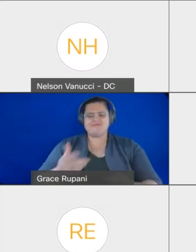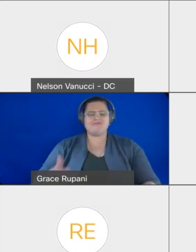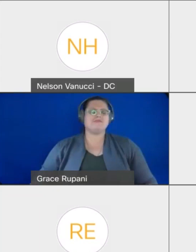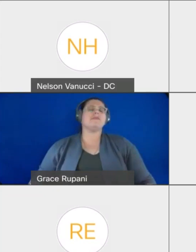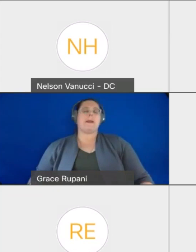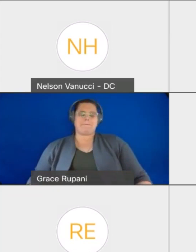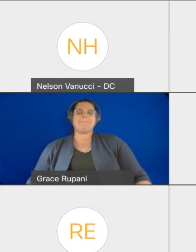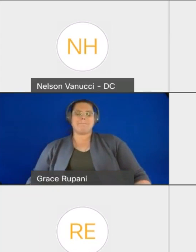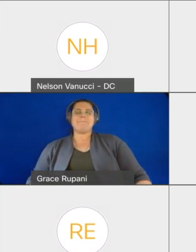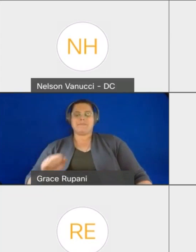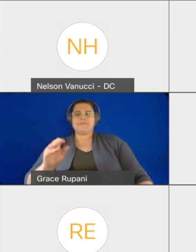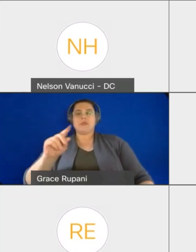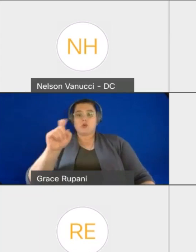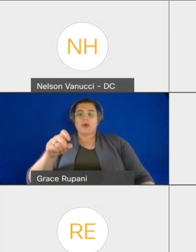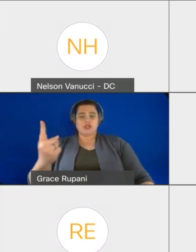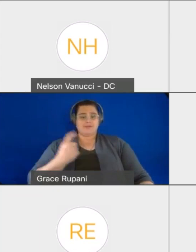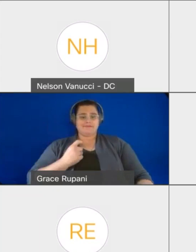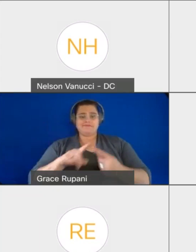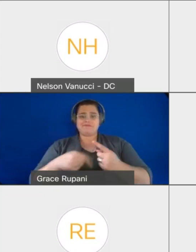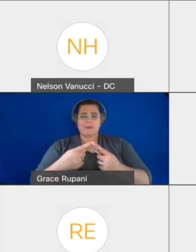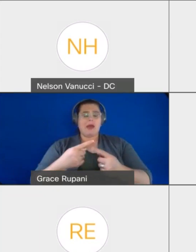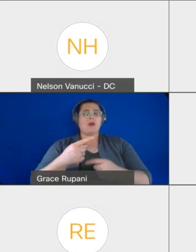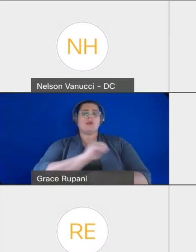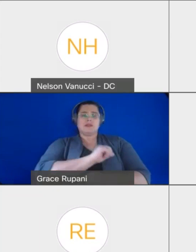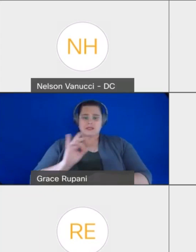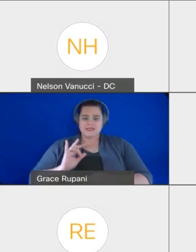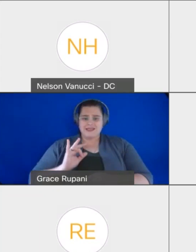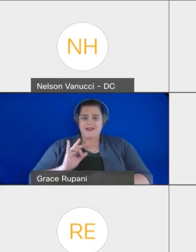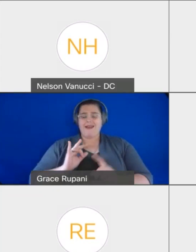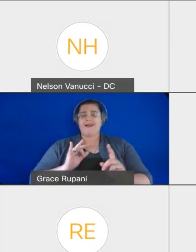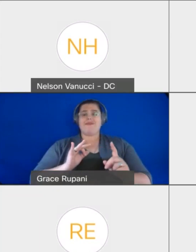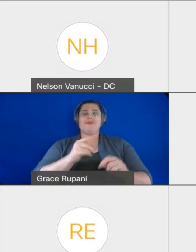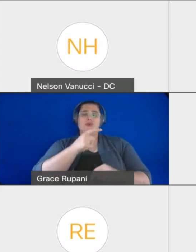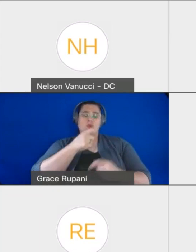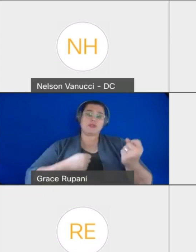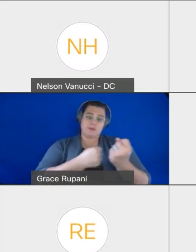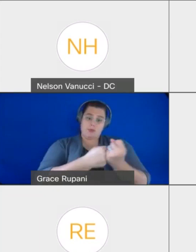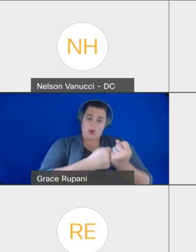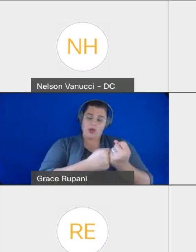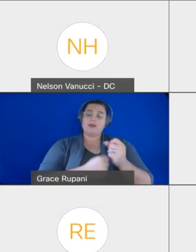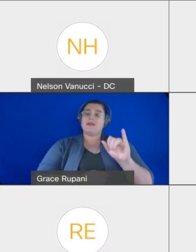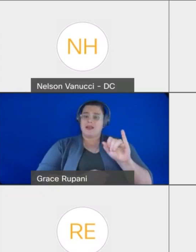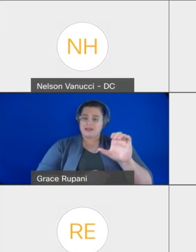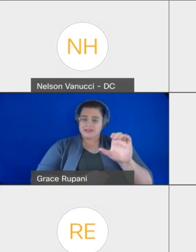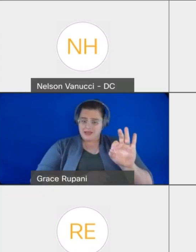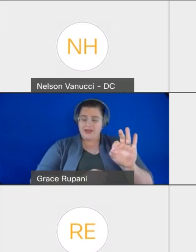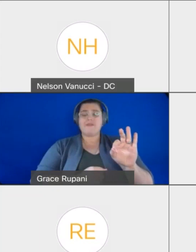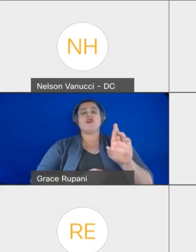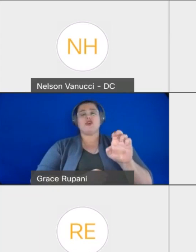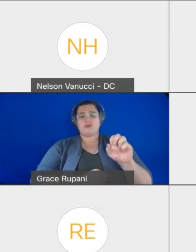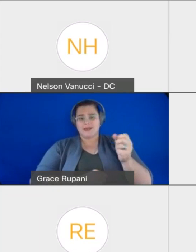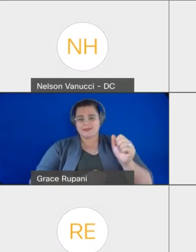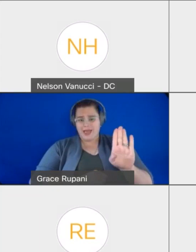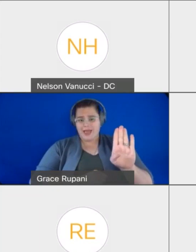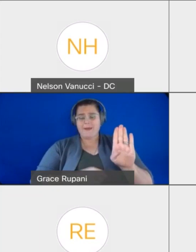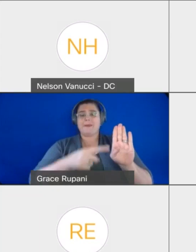the question related to whether staff supporting the people at ICFs and ResHabs would be counted in that